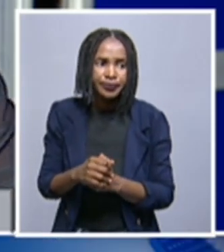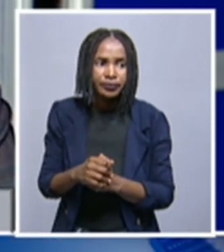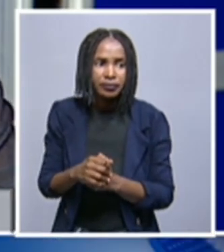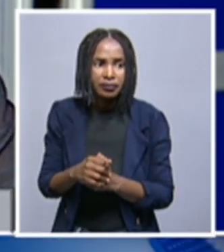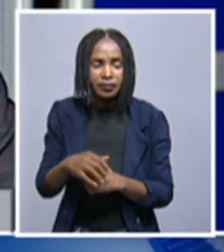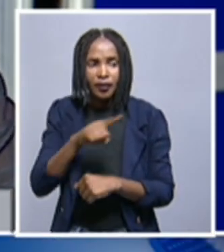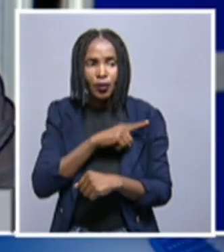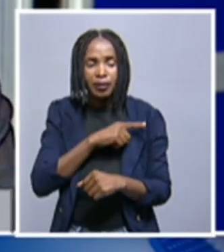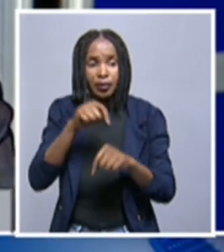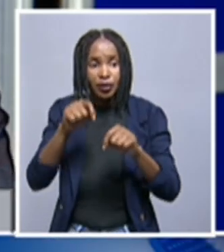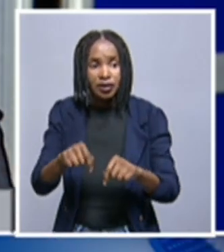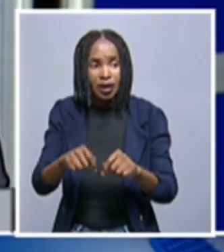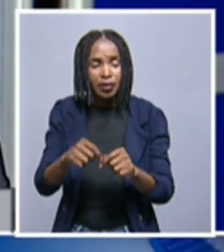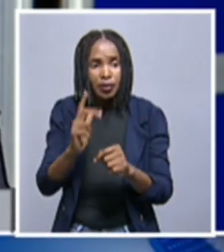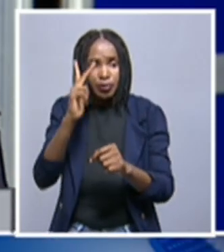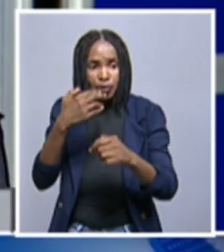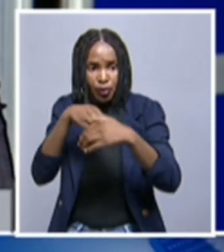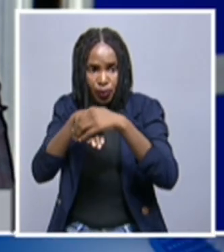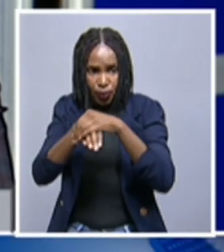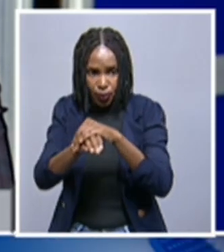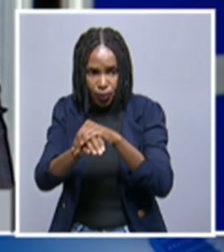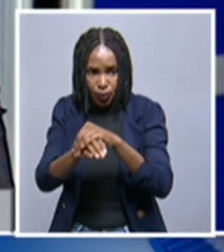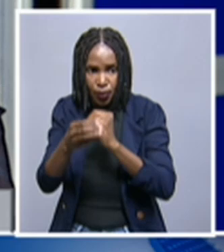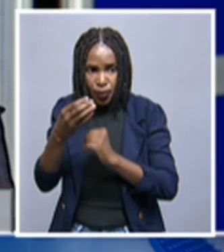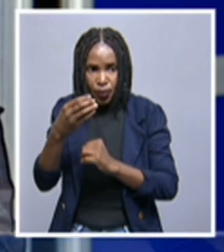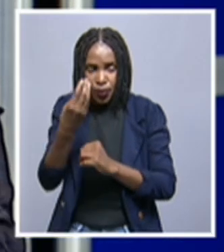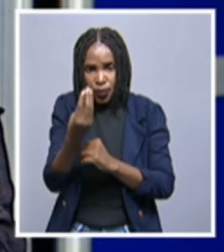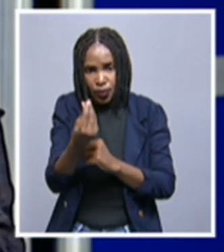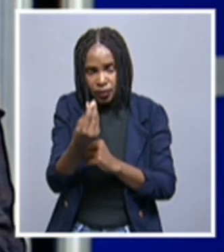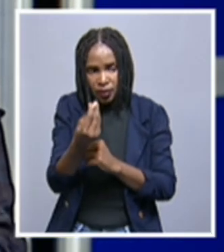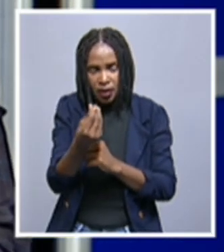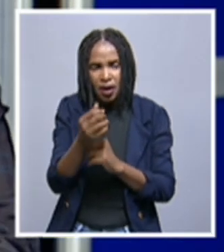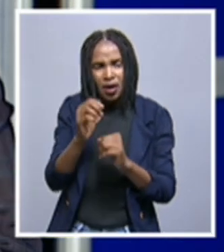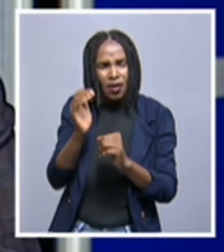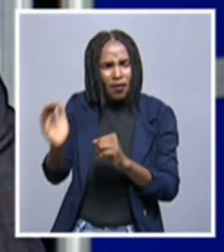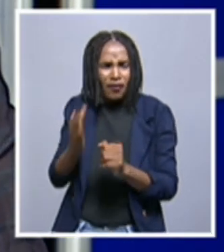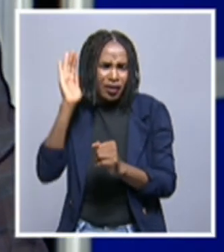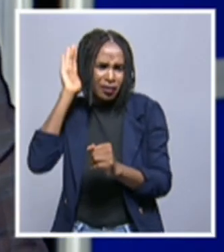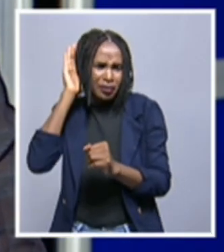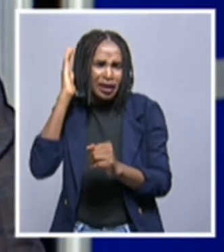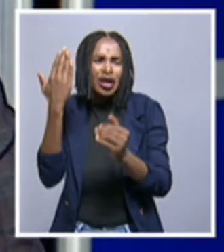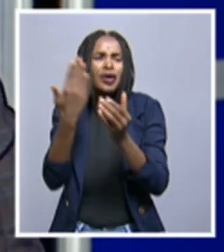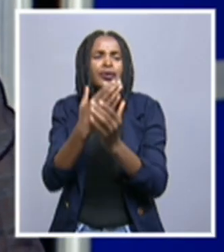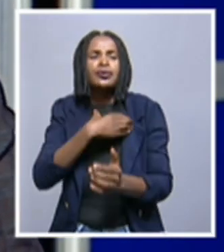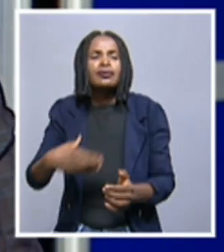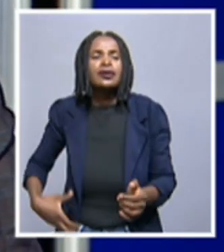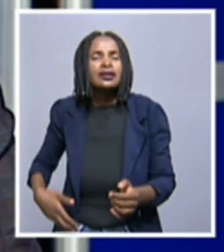this individual political party or the incoming political party's manifesto, and then they are